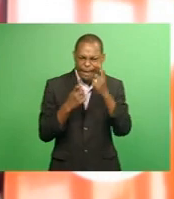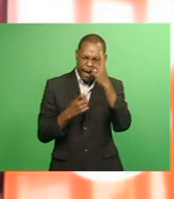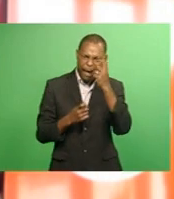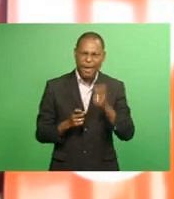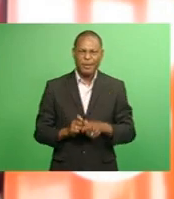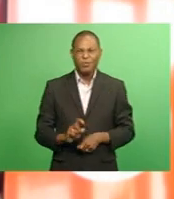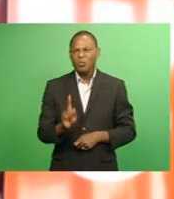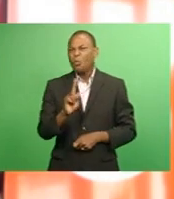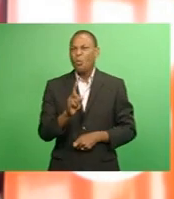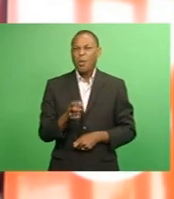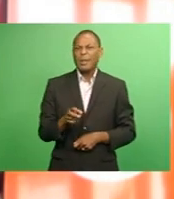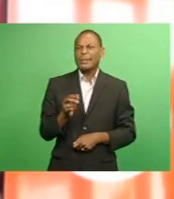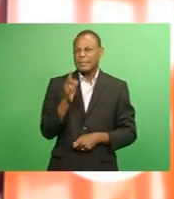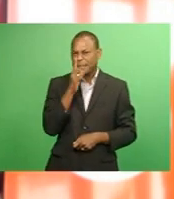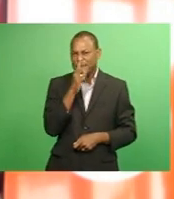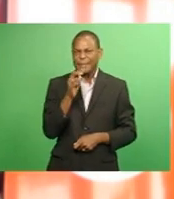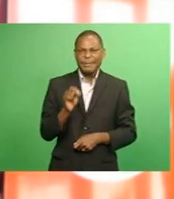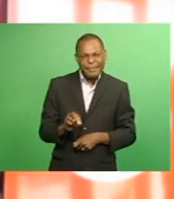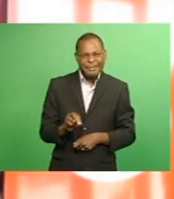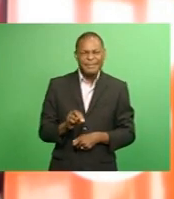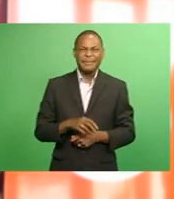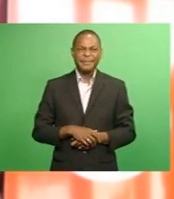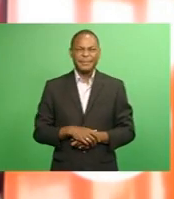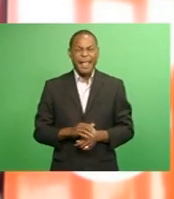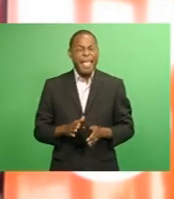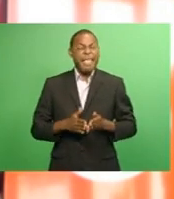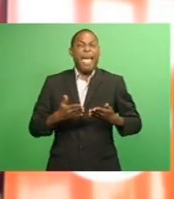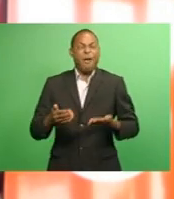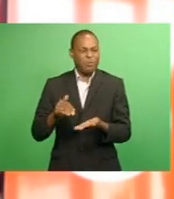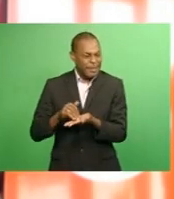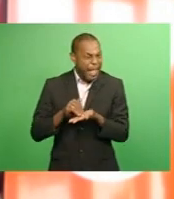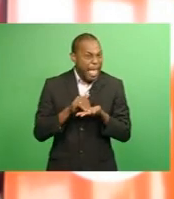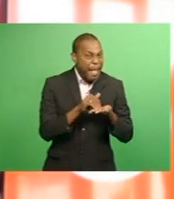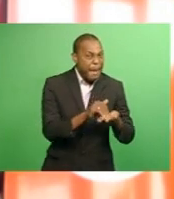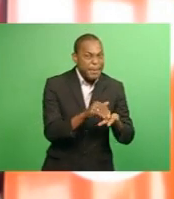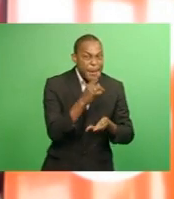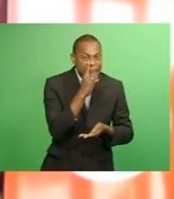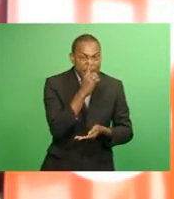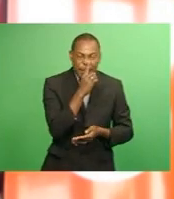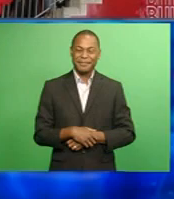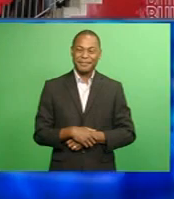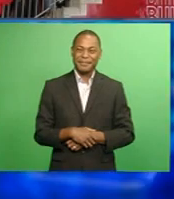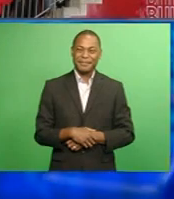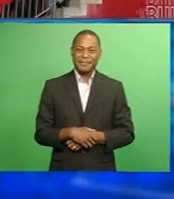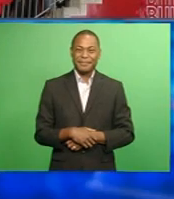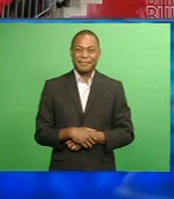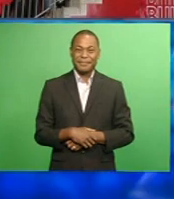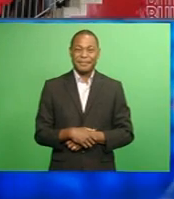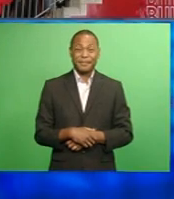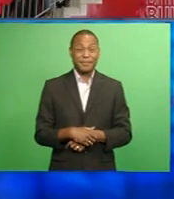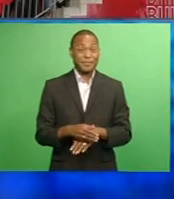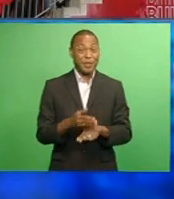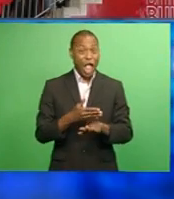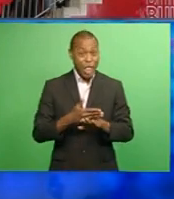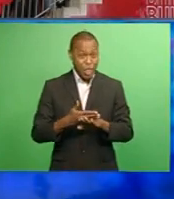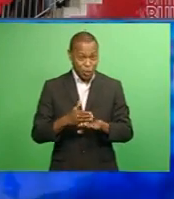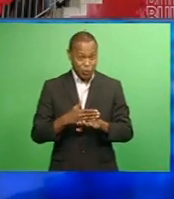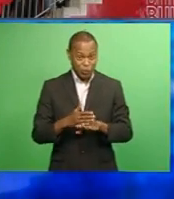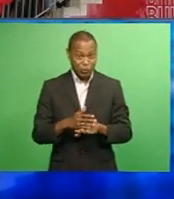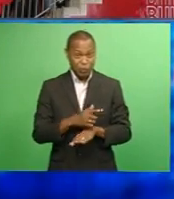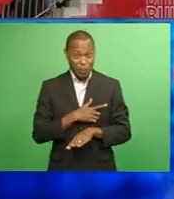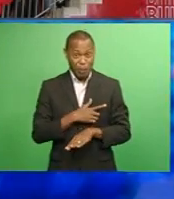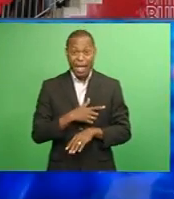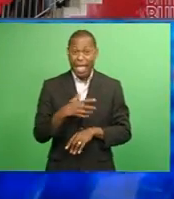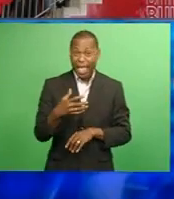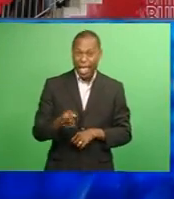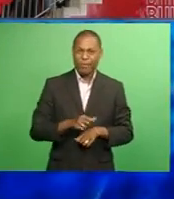the people and how we can and help our people through the use of technology. The new brand positioning comes into effect